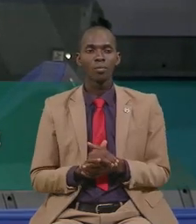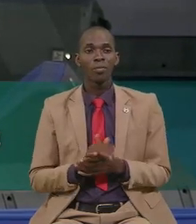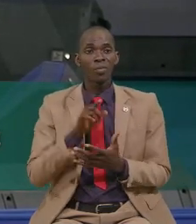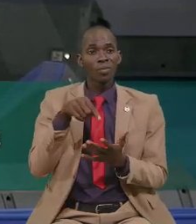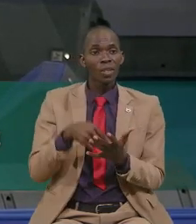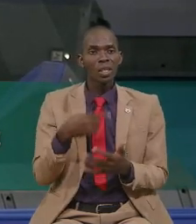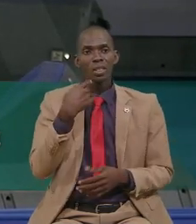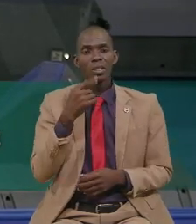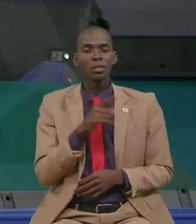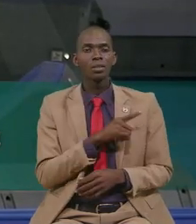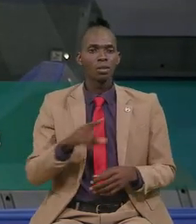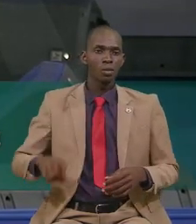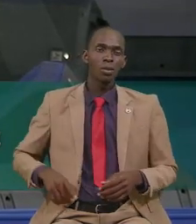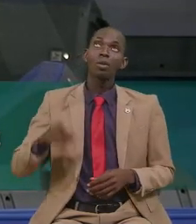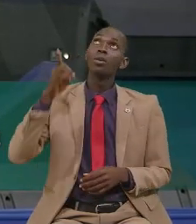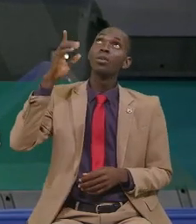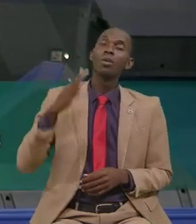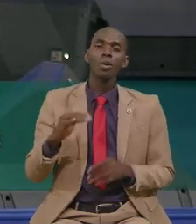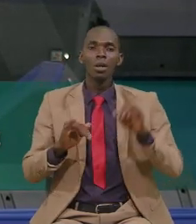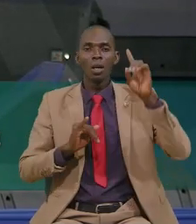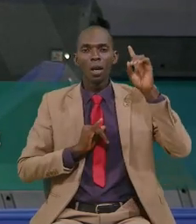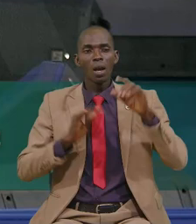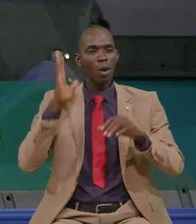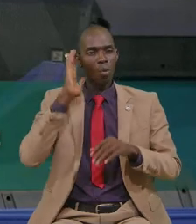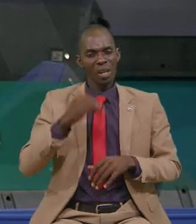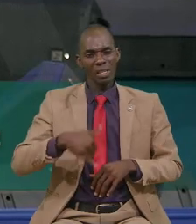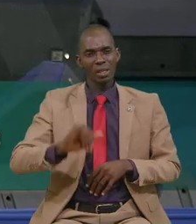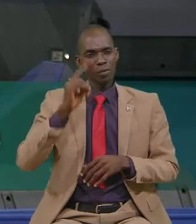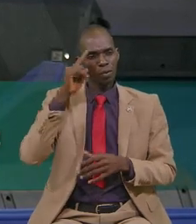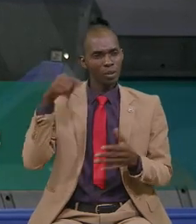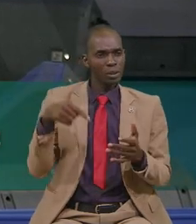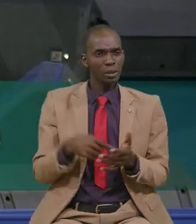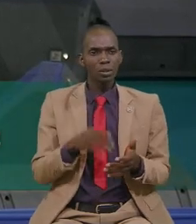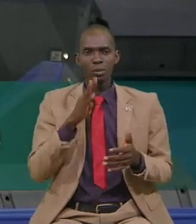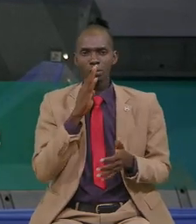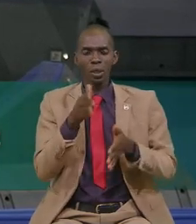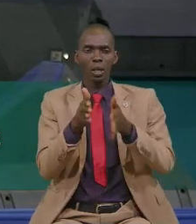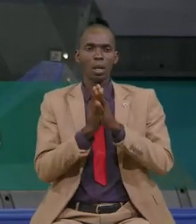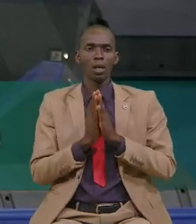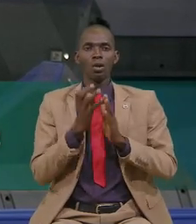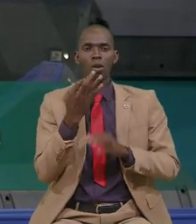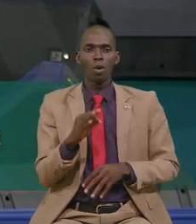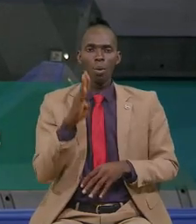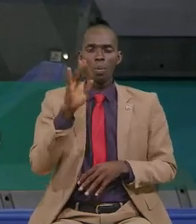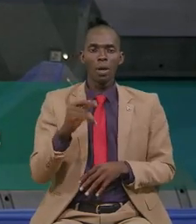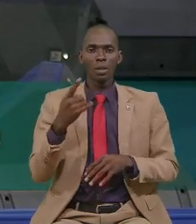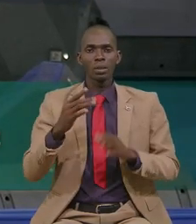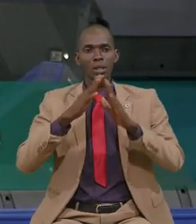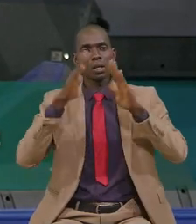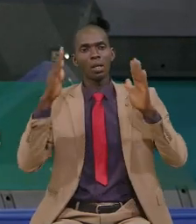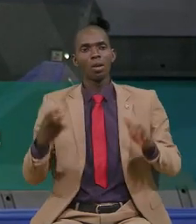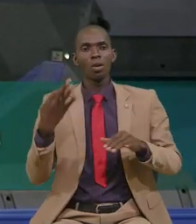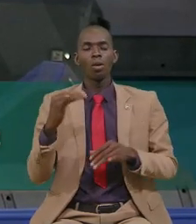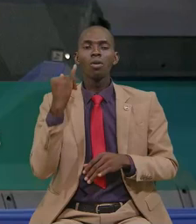the Lord God, I will yet for this be inquired of by the house of Israel to